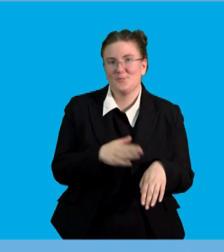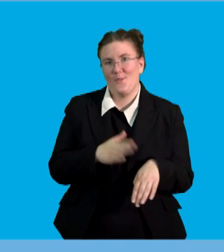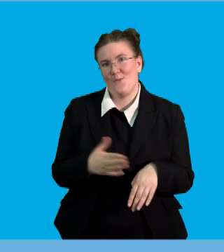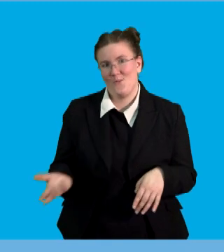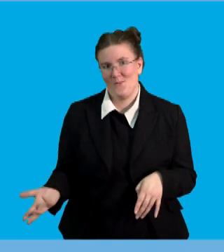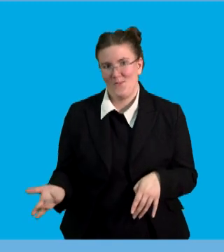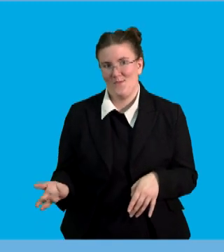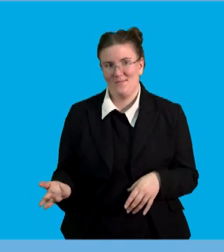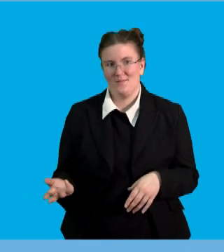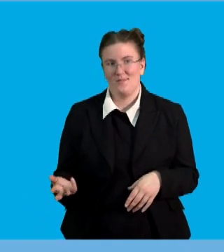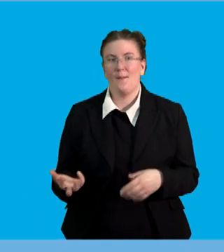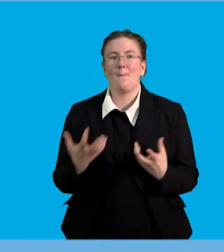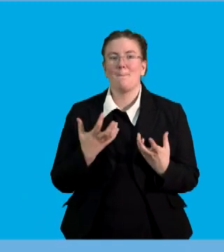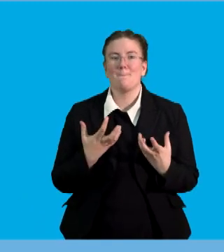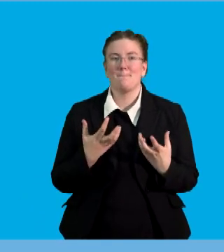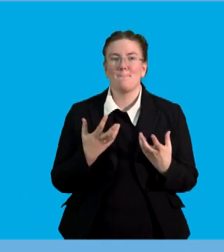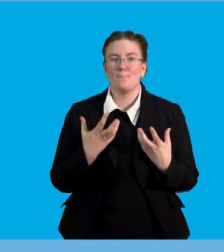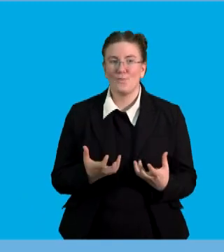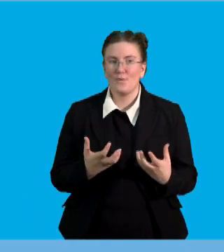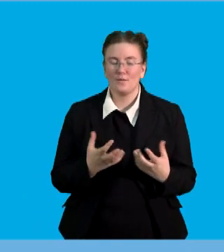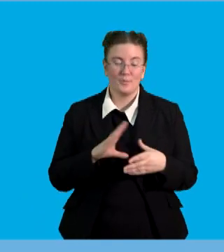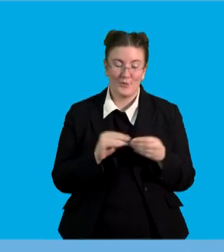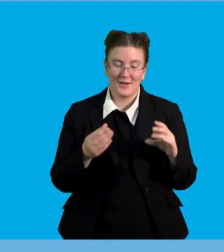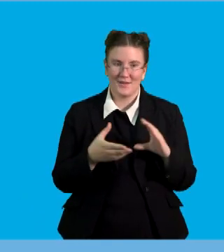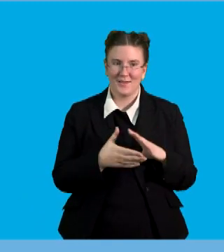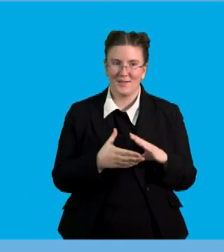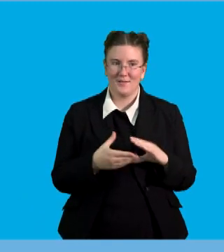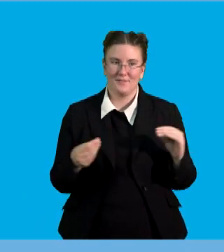or more mass. So brick